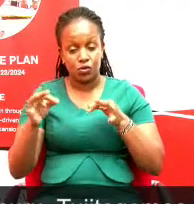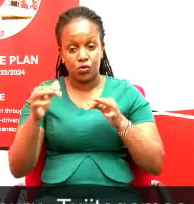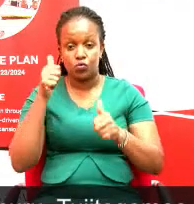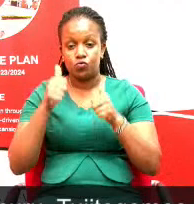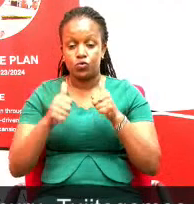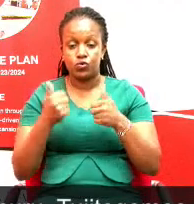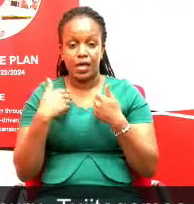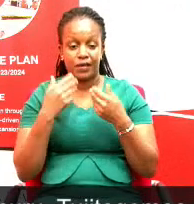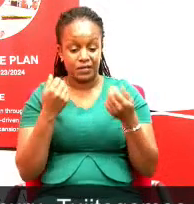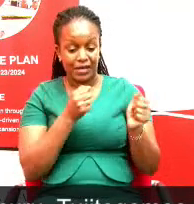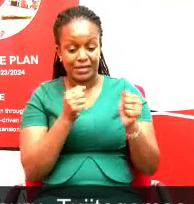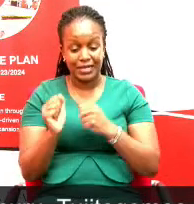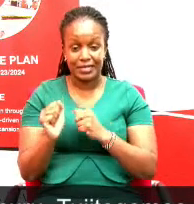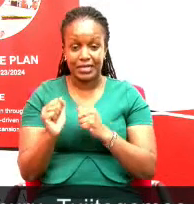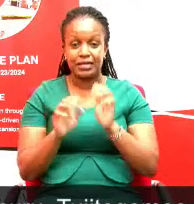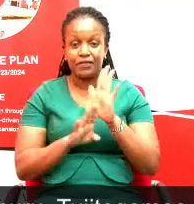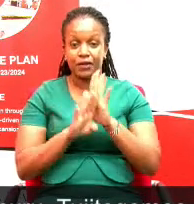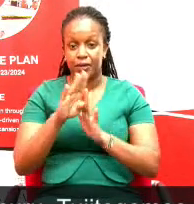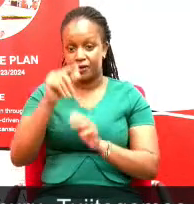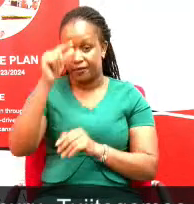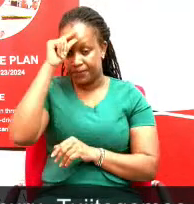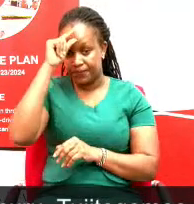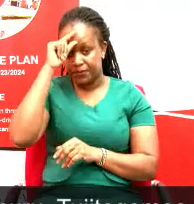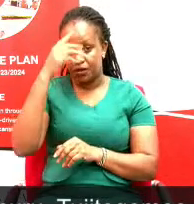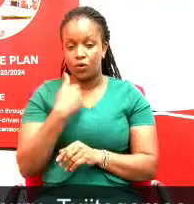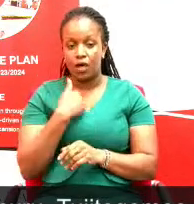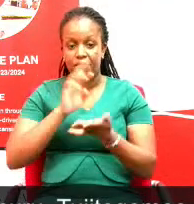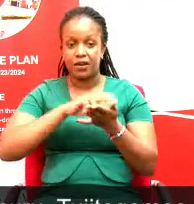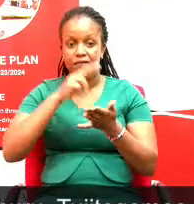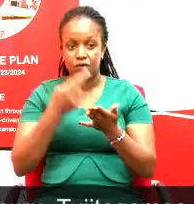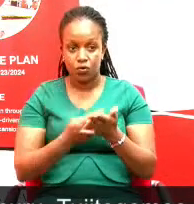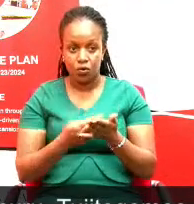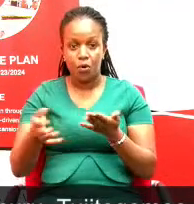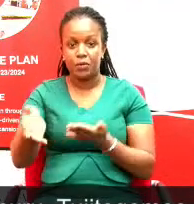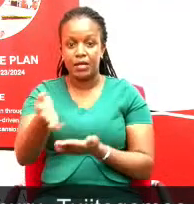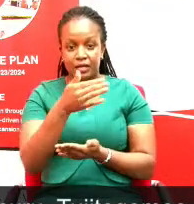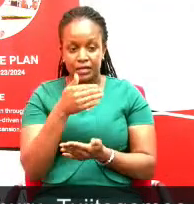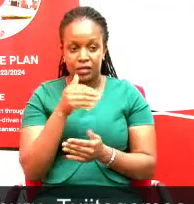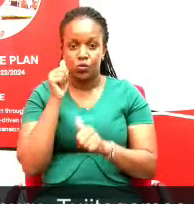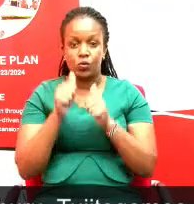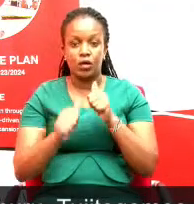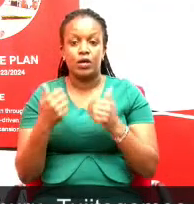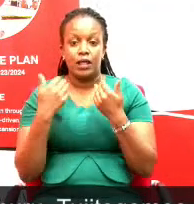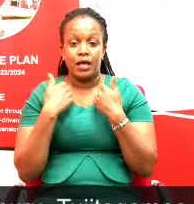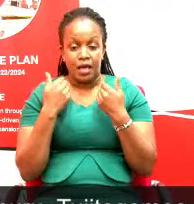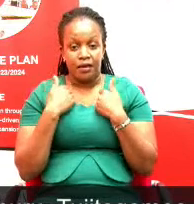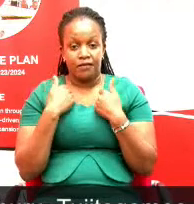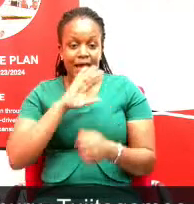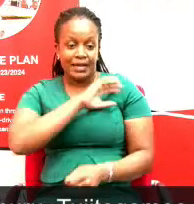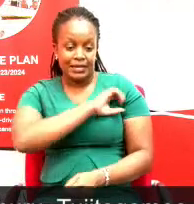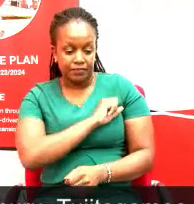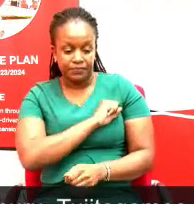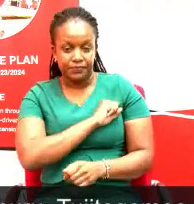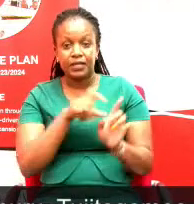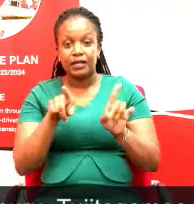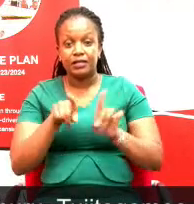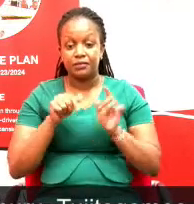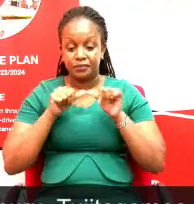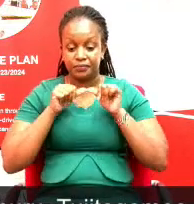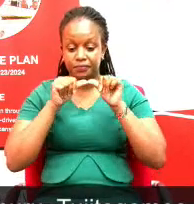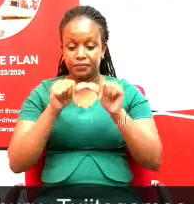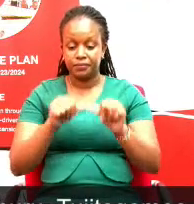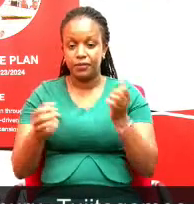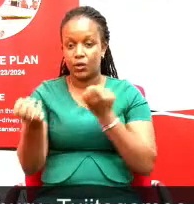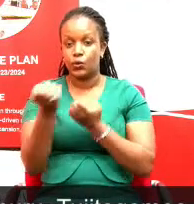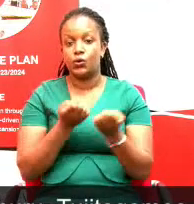with the strategic direction of the government to boost revenue mobilization so as to foster a resilient and sustainable economic